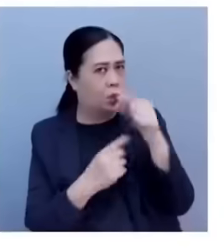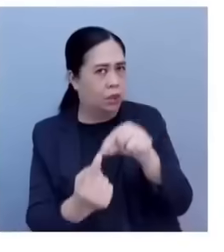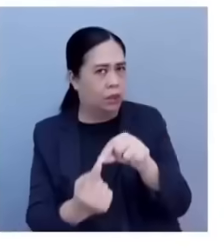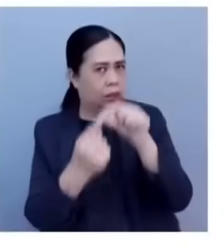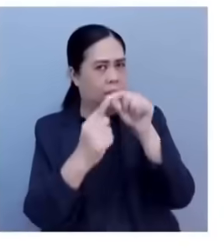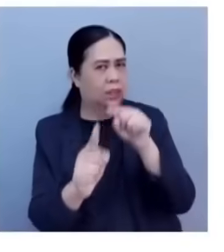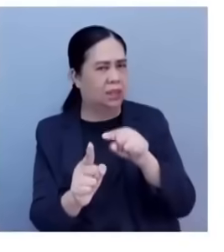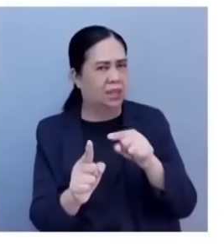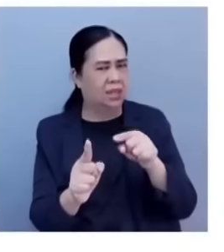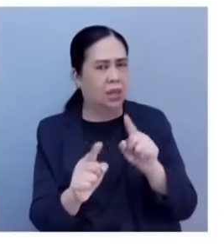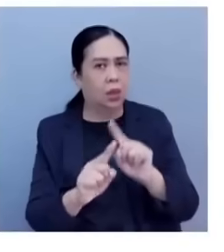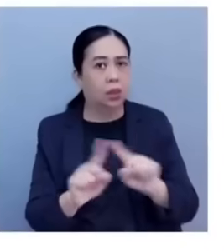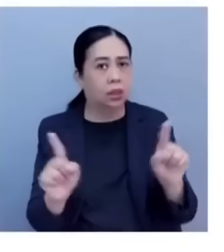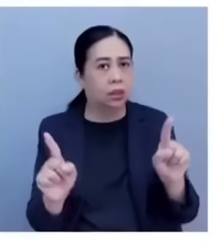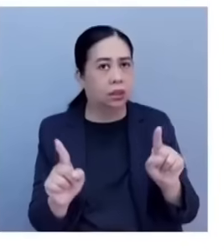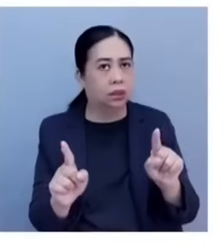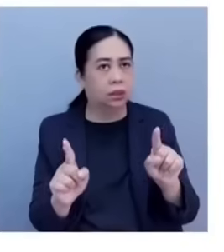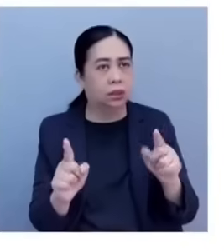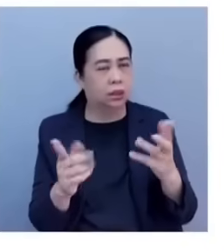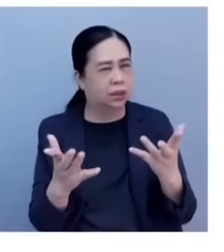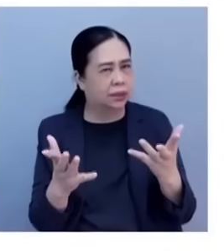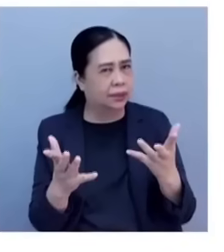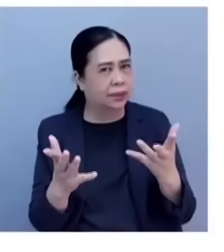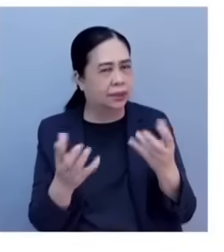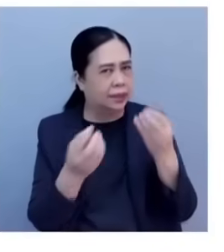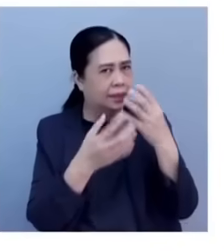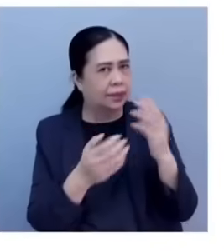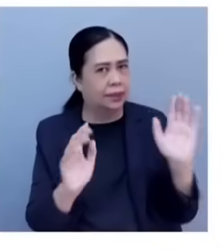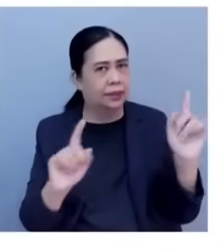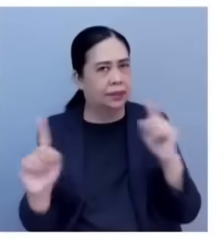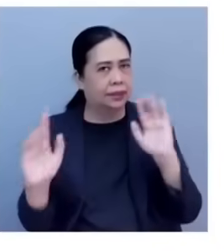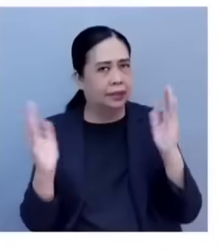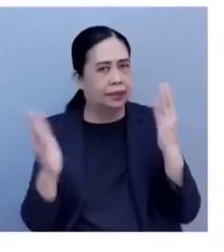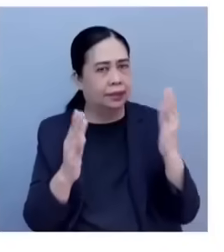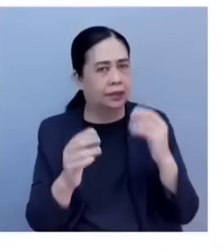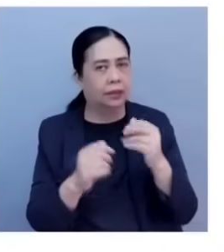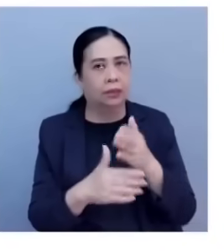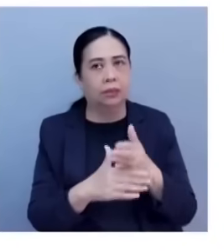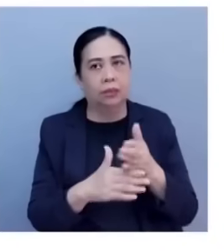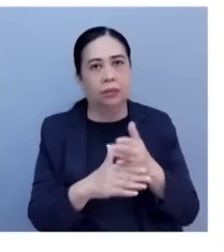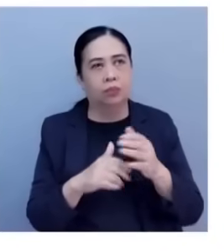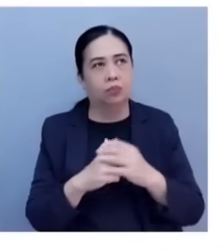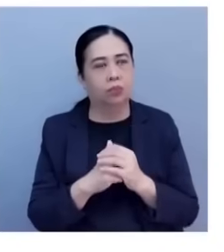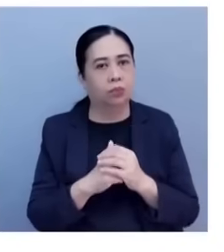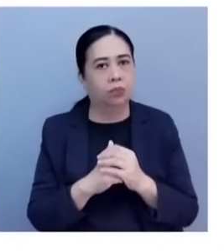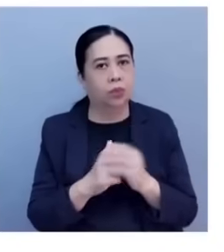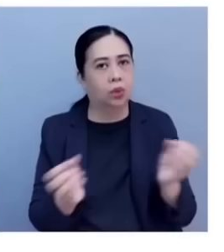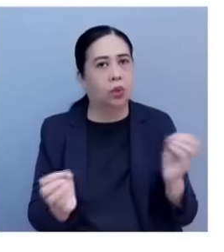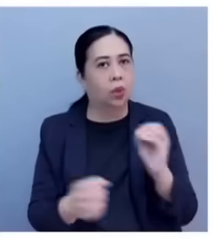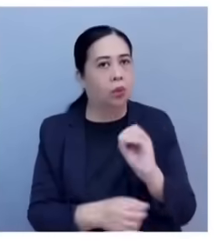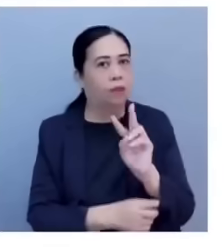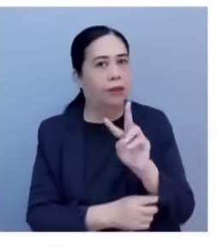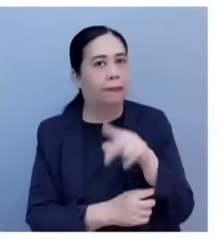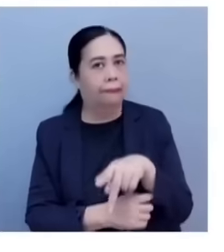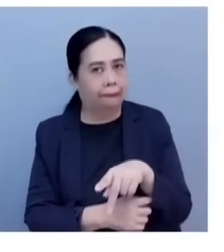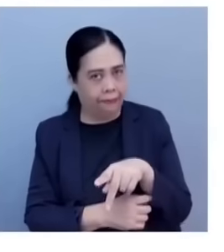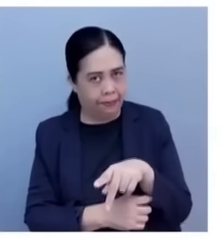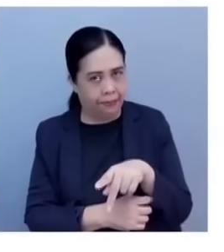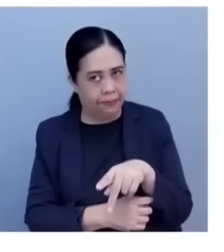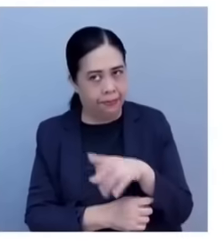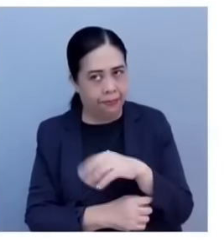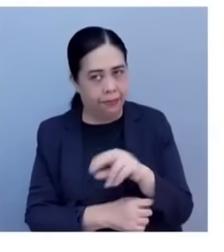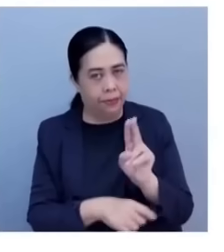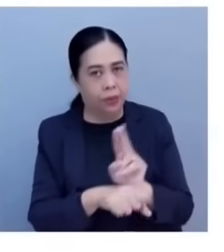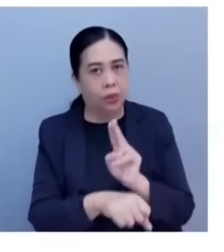how different, state to us the difference between the office of the vice president and the use